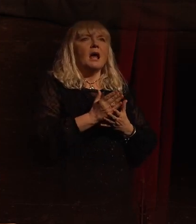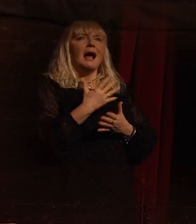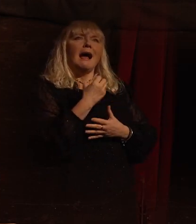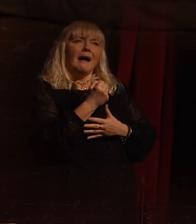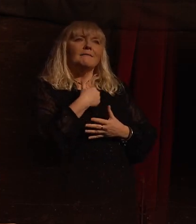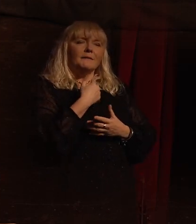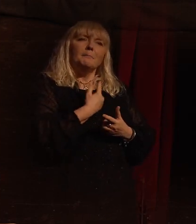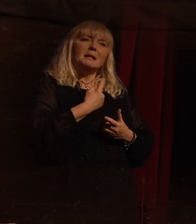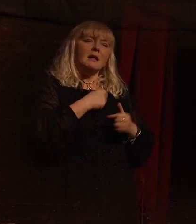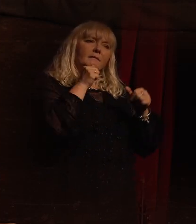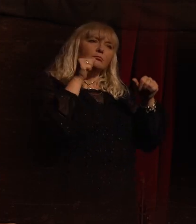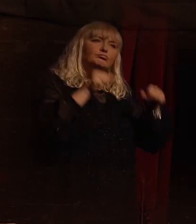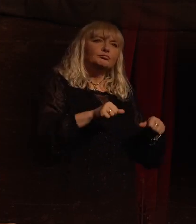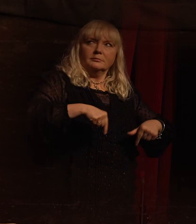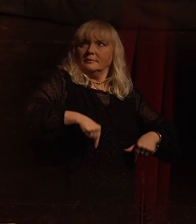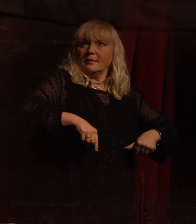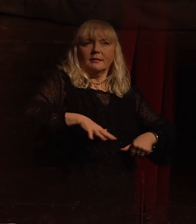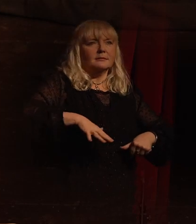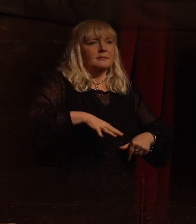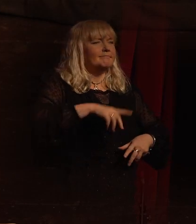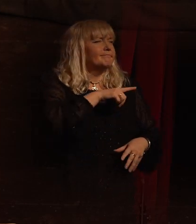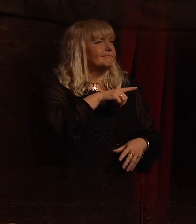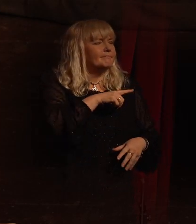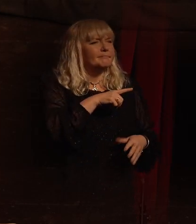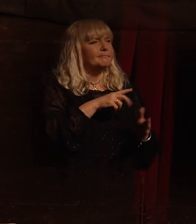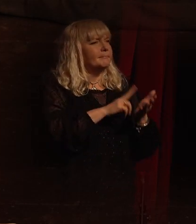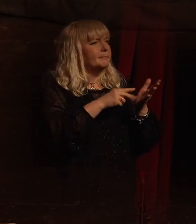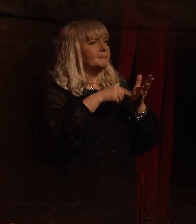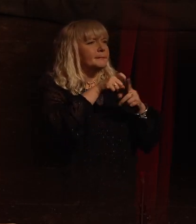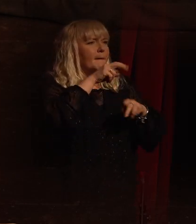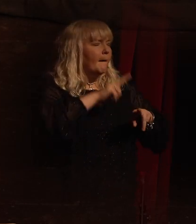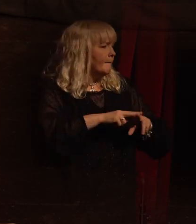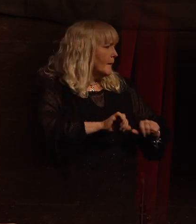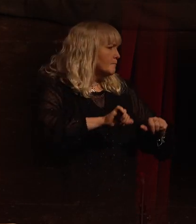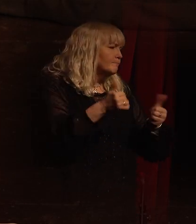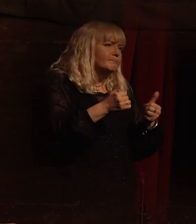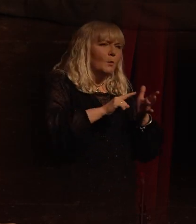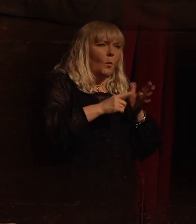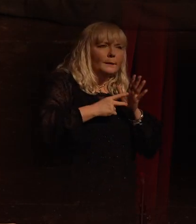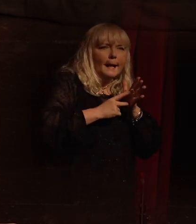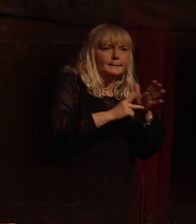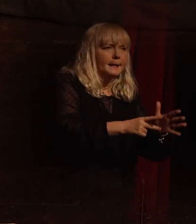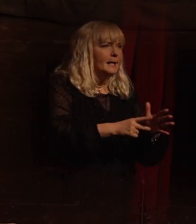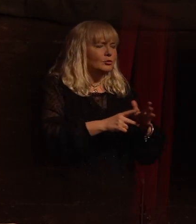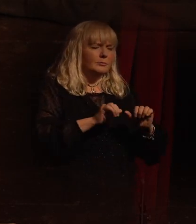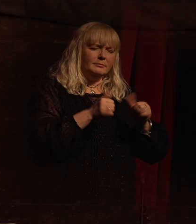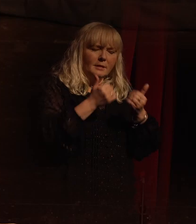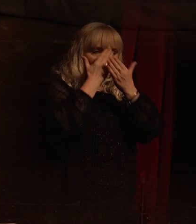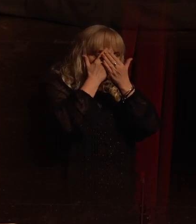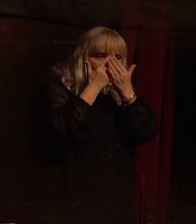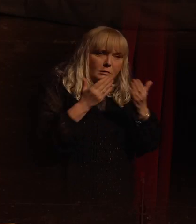are these. First of all, it's an organisation that really respects all of the members of the